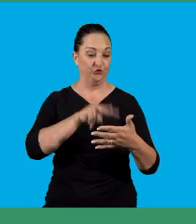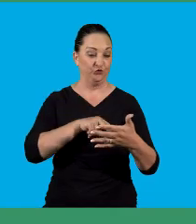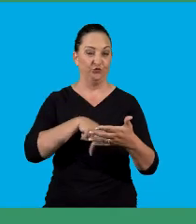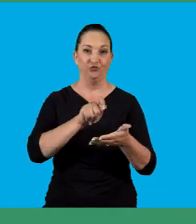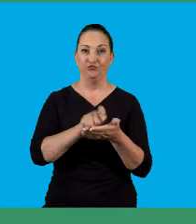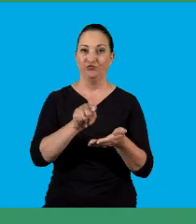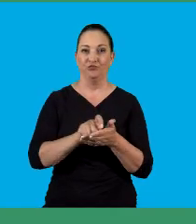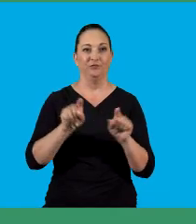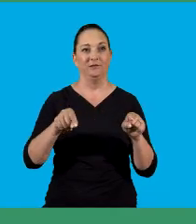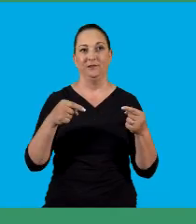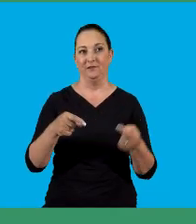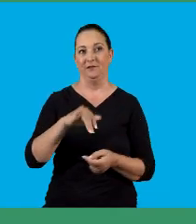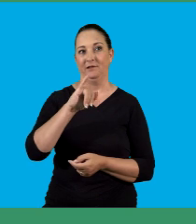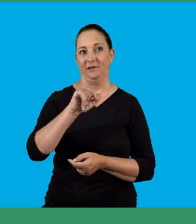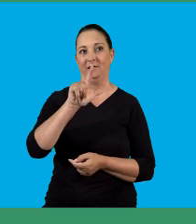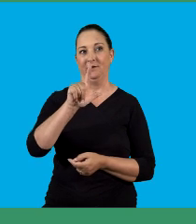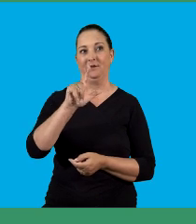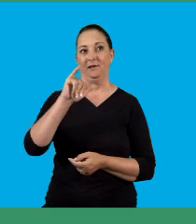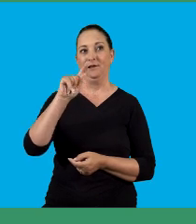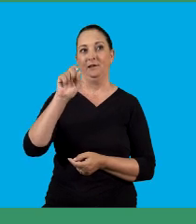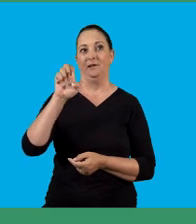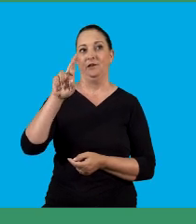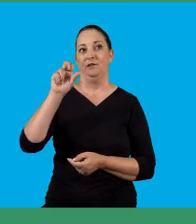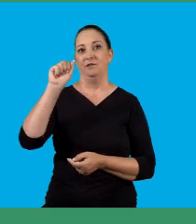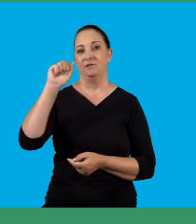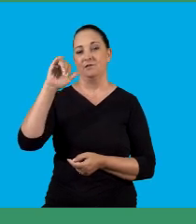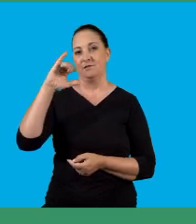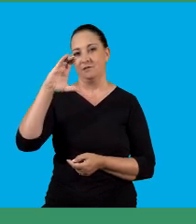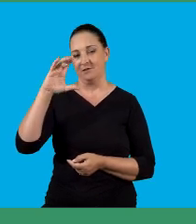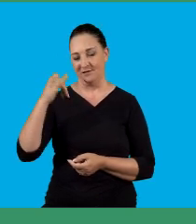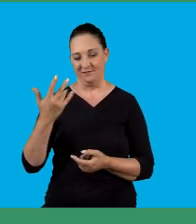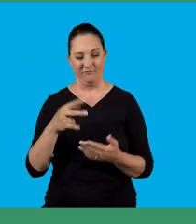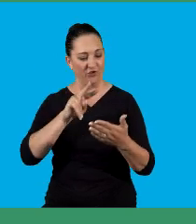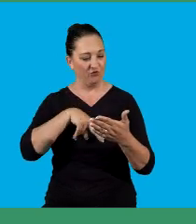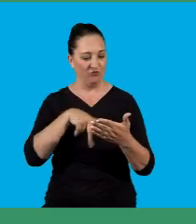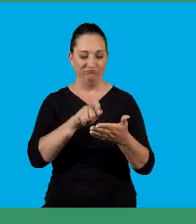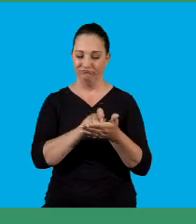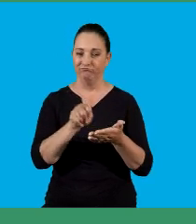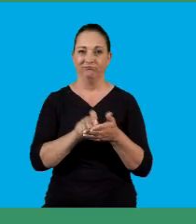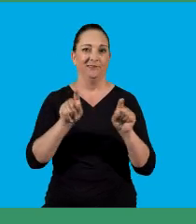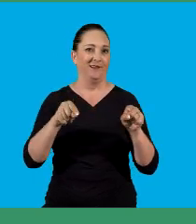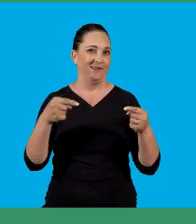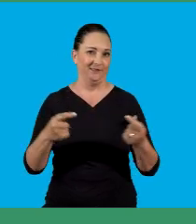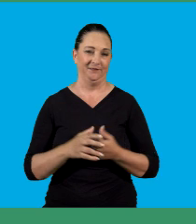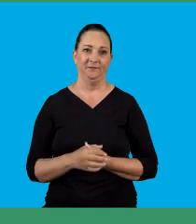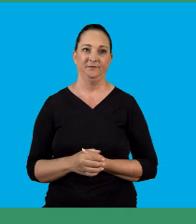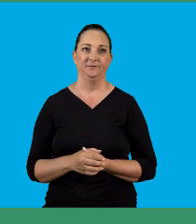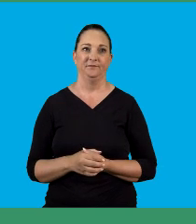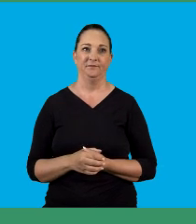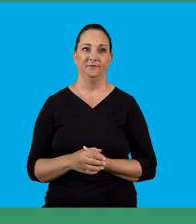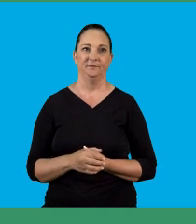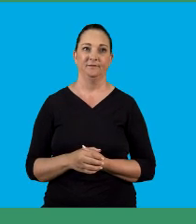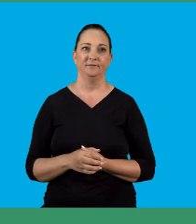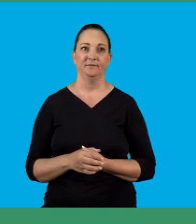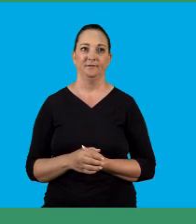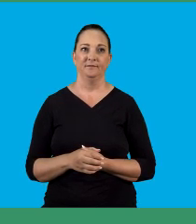Illiteracy. There's a new word there. It refers to people who are unable to read and write.